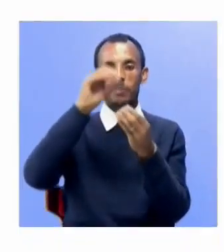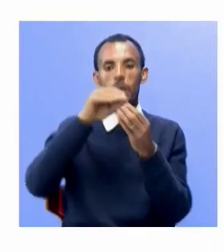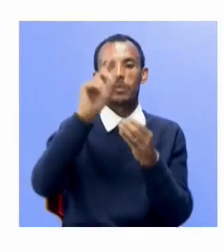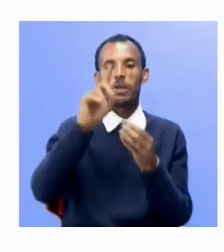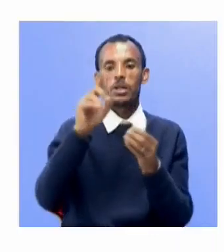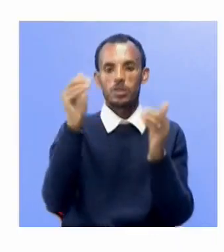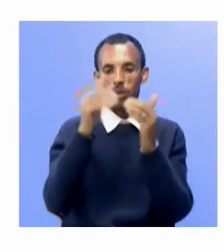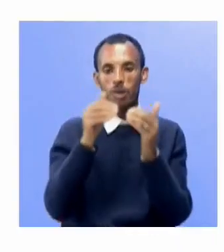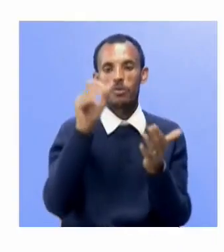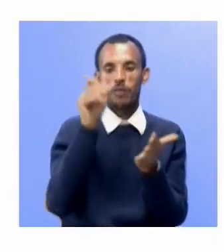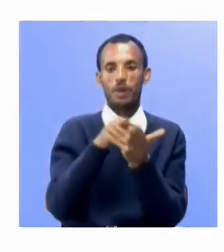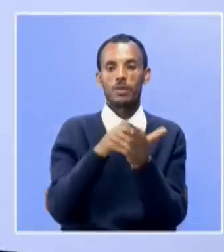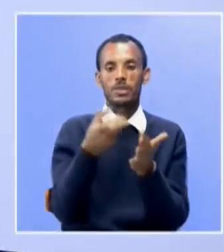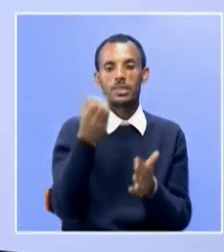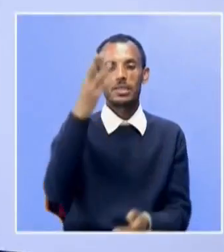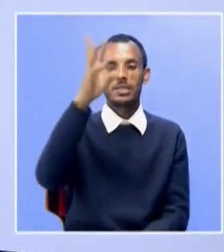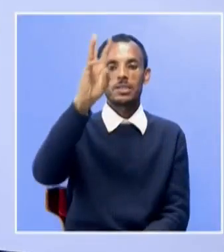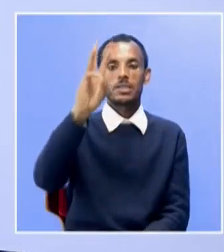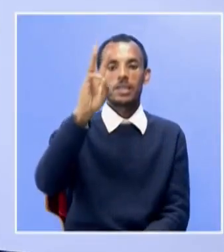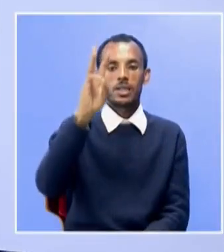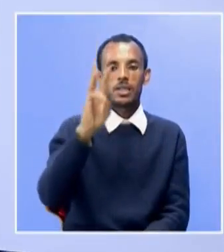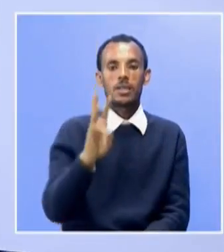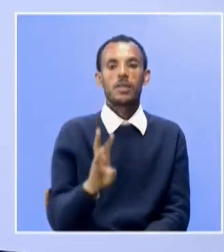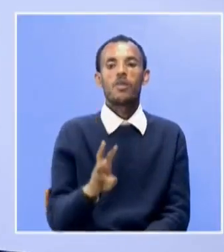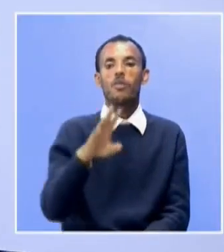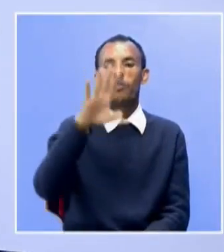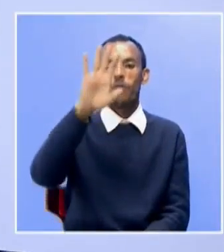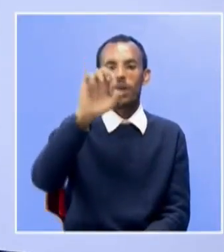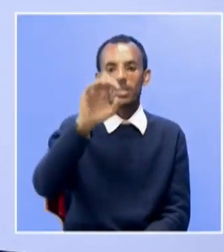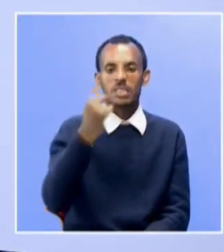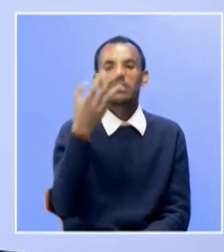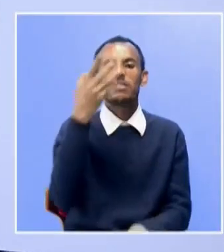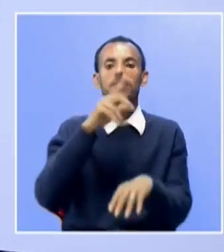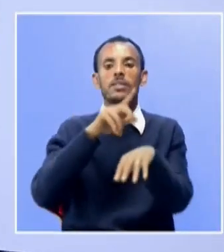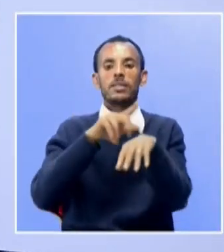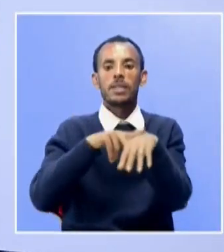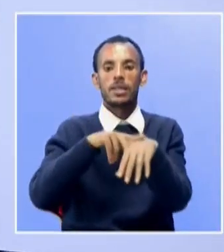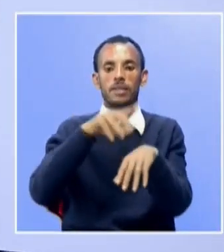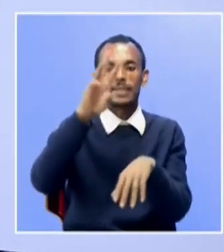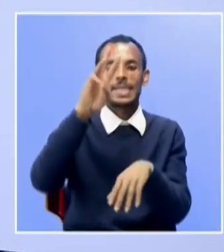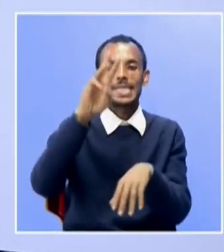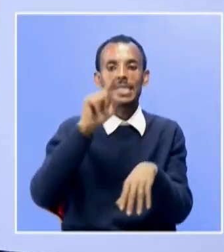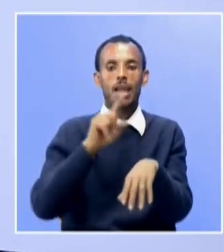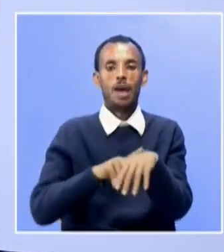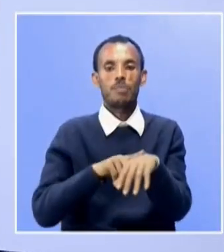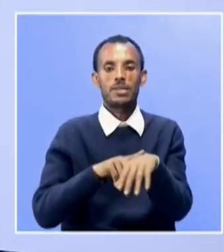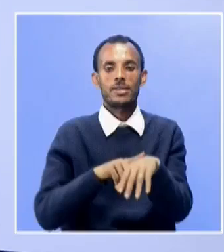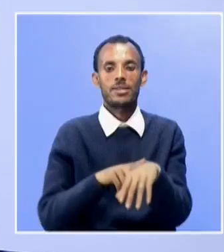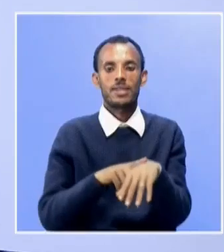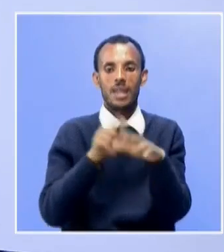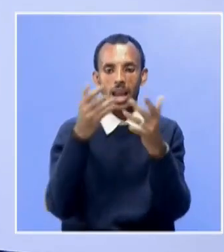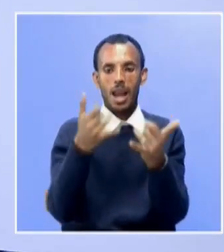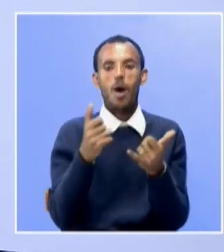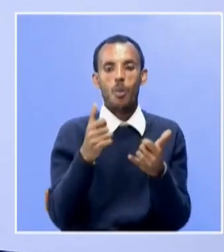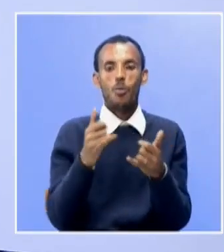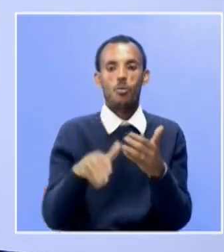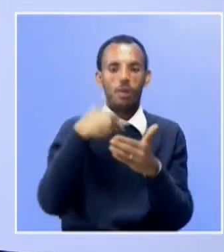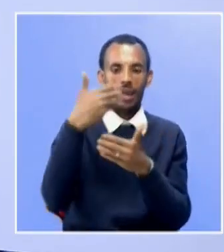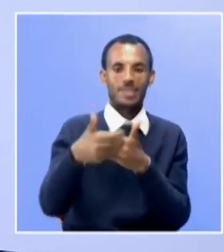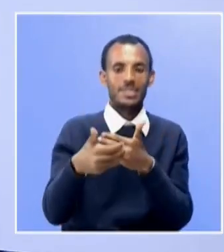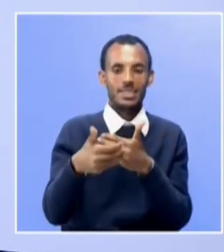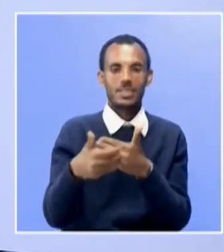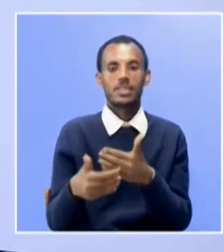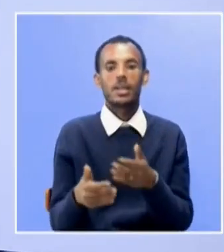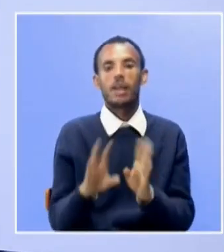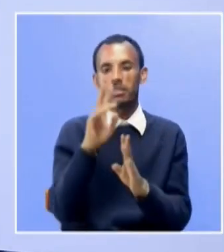6. So 40 happens 6 times. That's the frequency. Okay, now next,